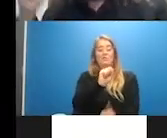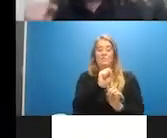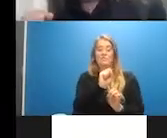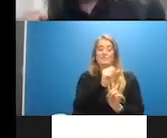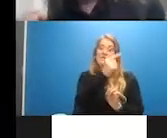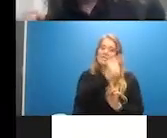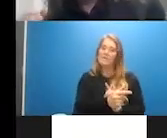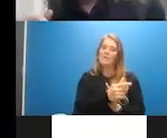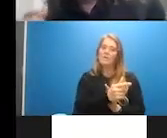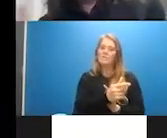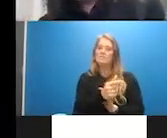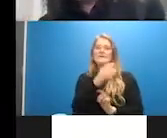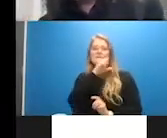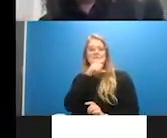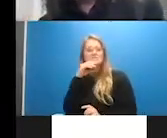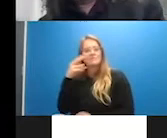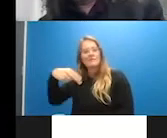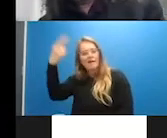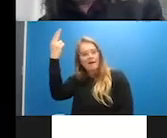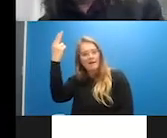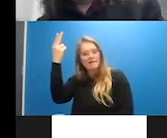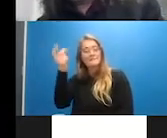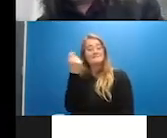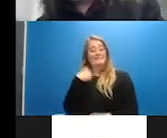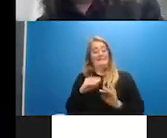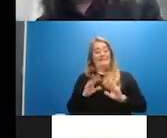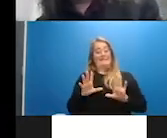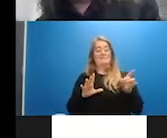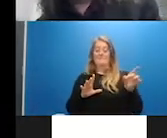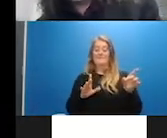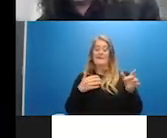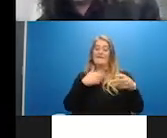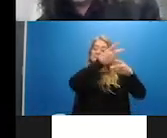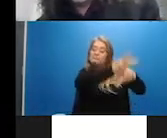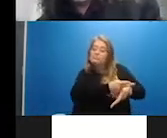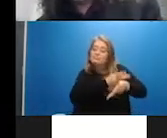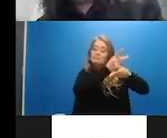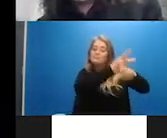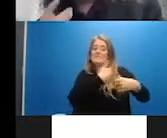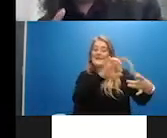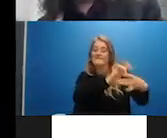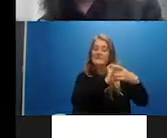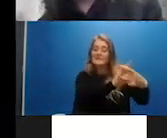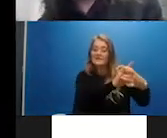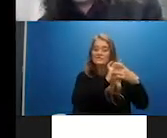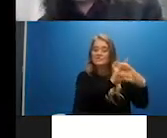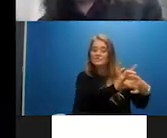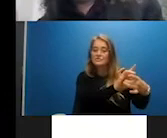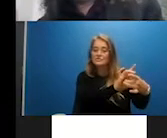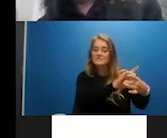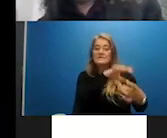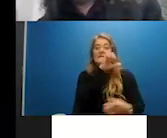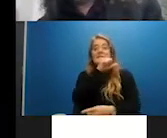have a high one? And the answer is very clear. Elders receive caring connection, whereas seniors tend to be